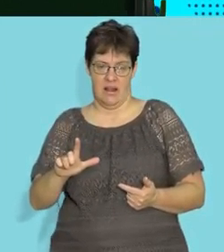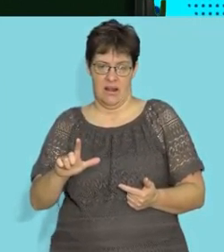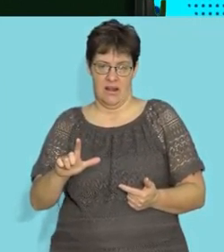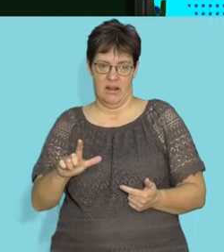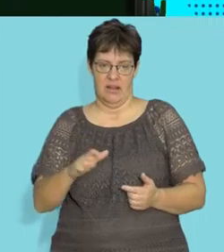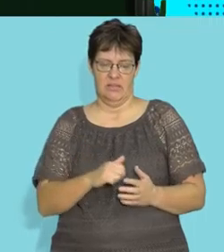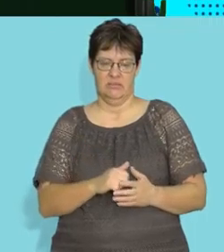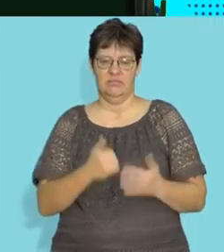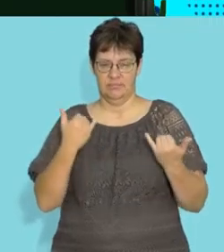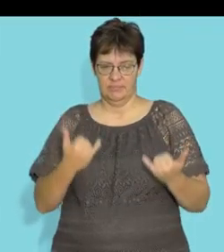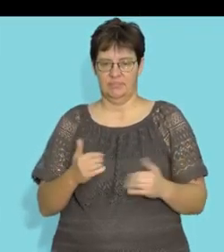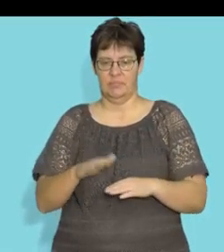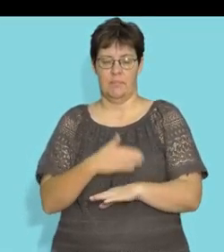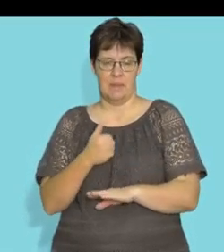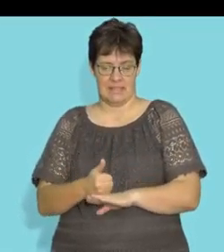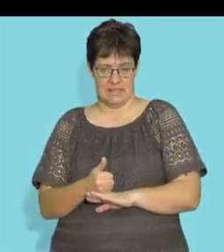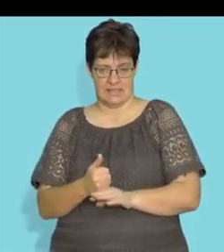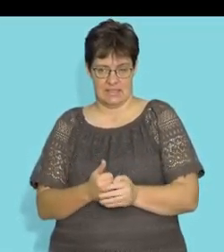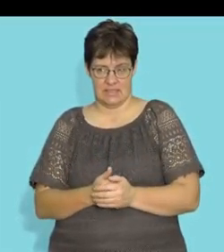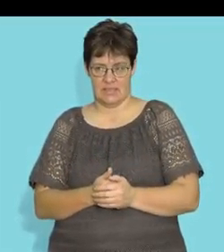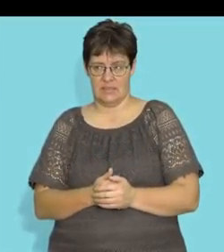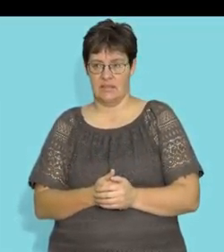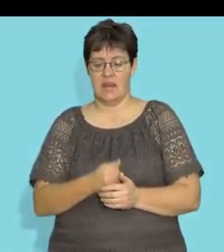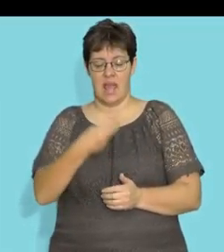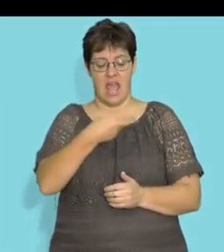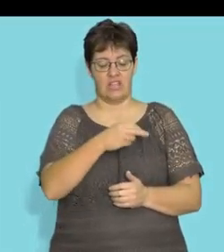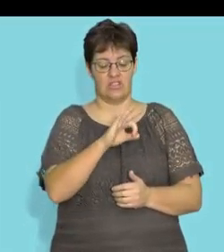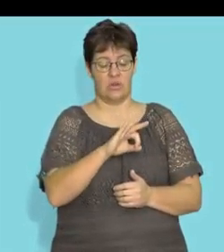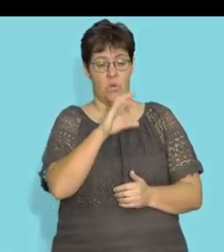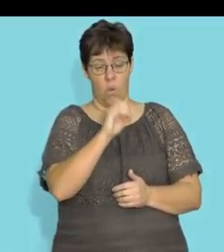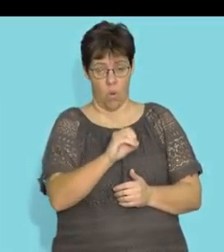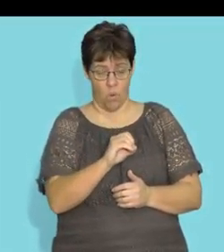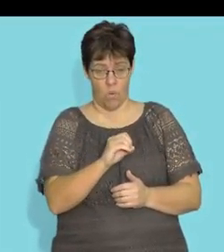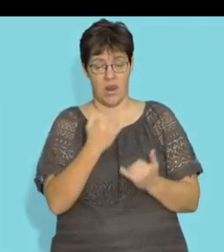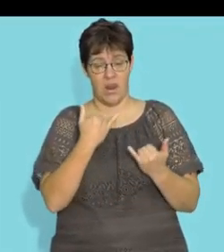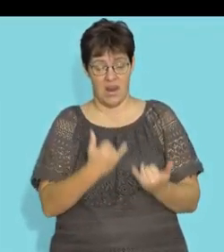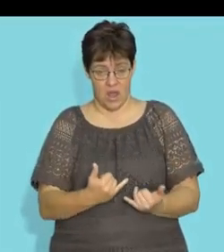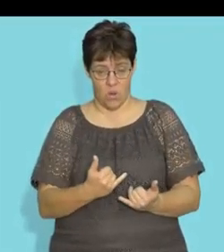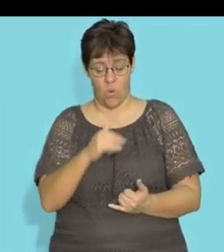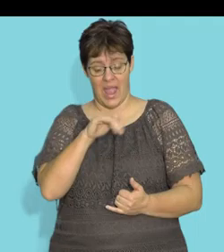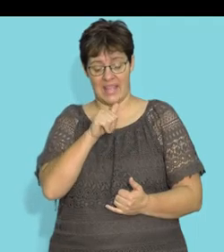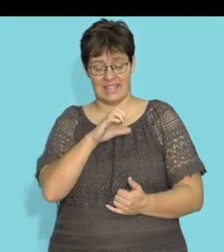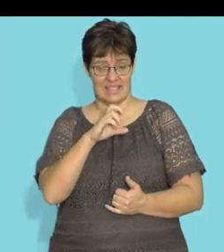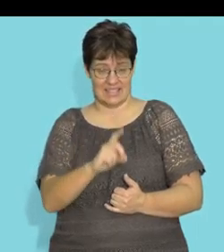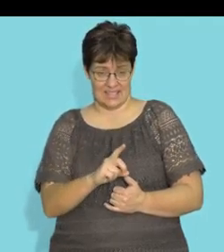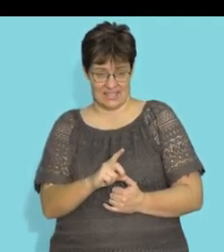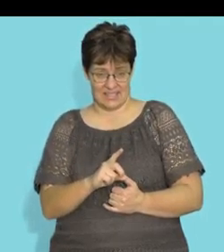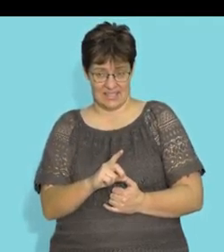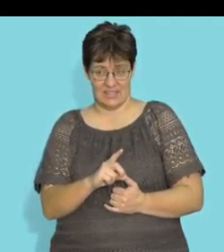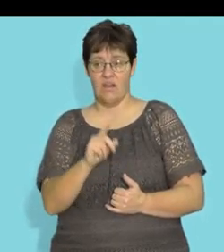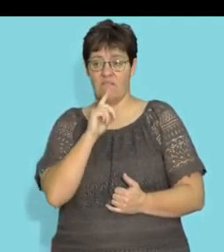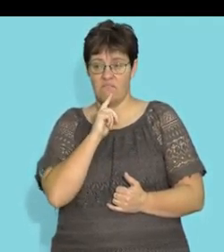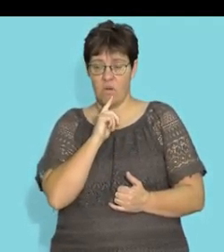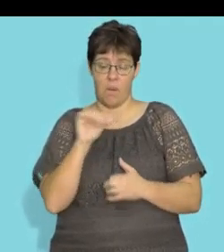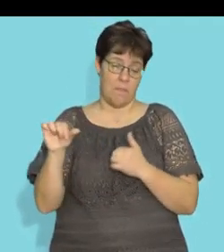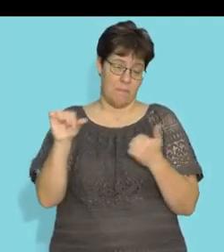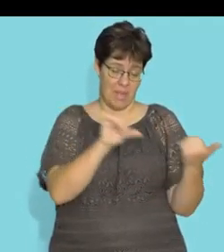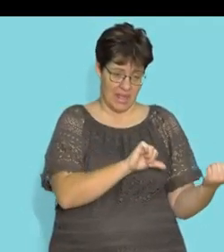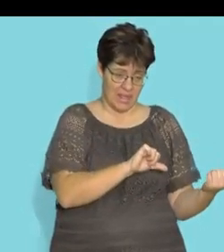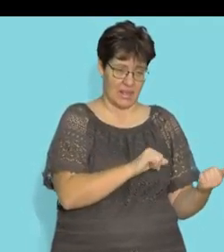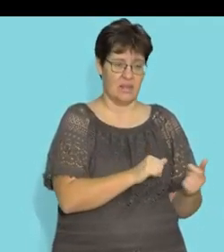becomes the conjugate base of the acid. If you now look at your